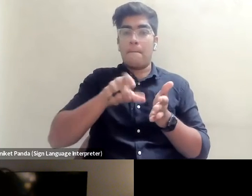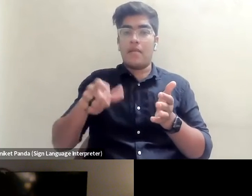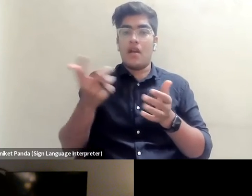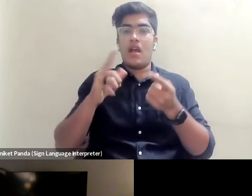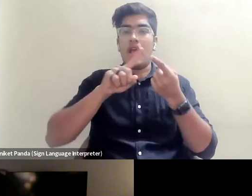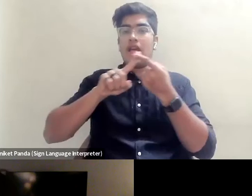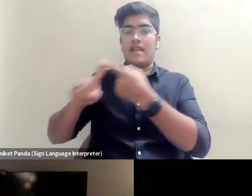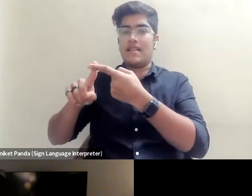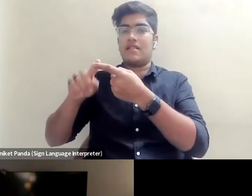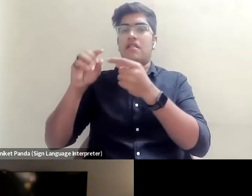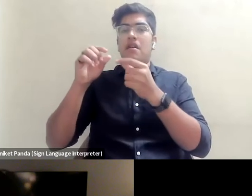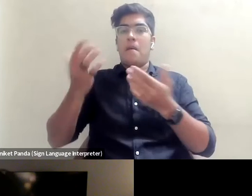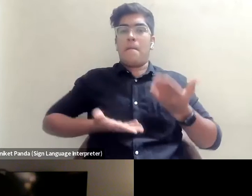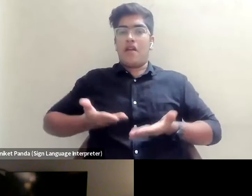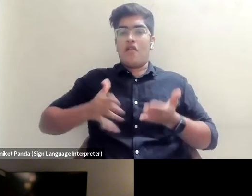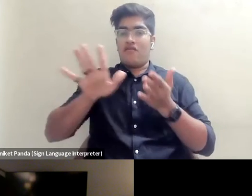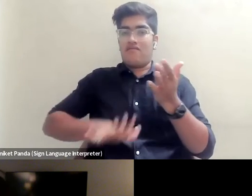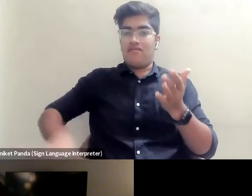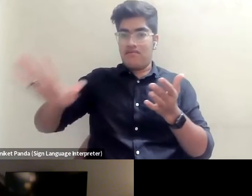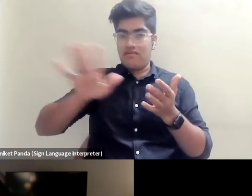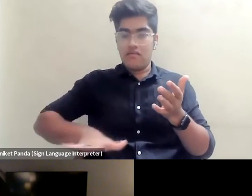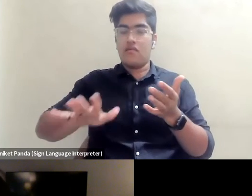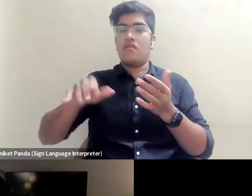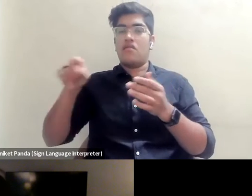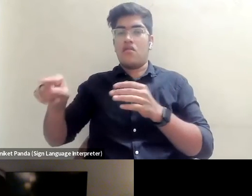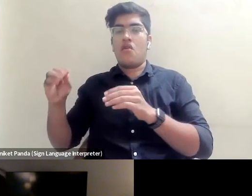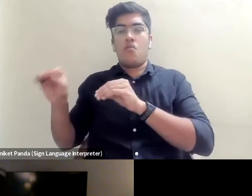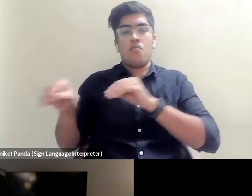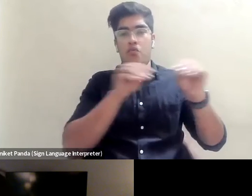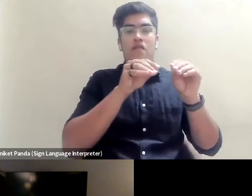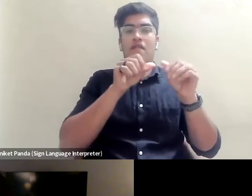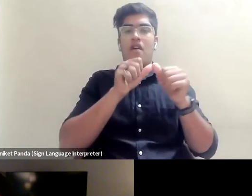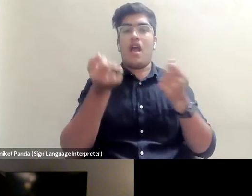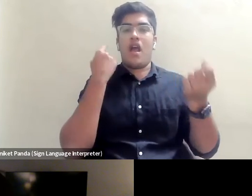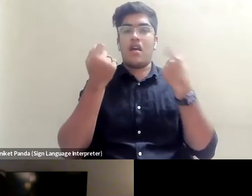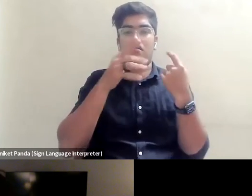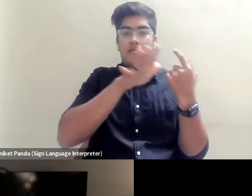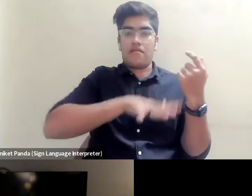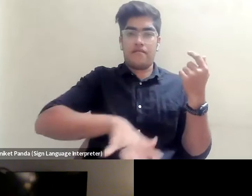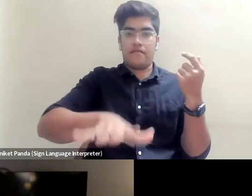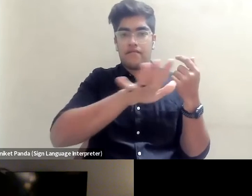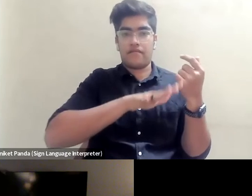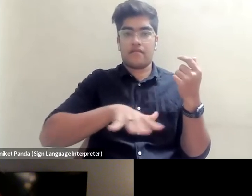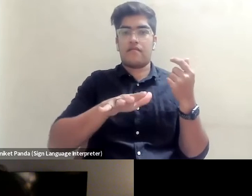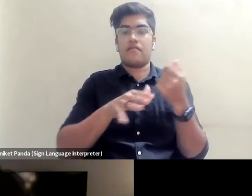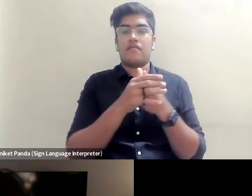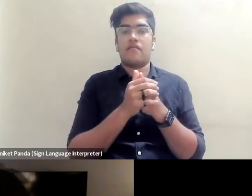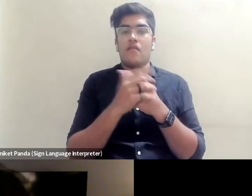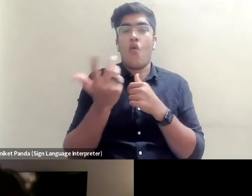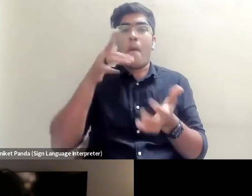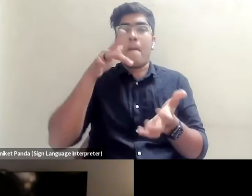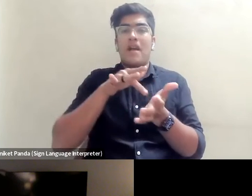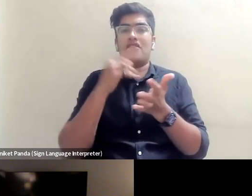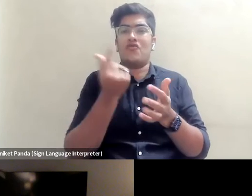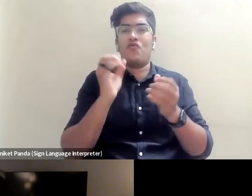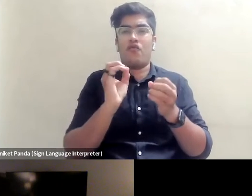Bengal area, modern day Bangladesh, to kind of move in and settle what the British saw as wasteland. Now, as an